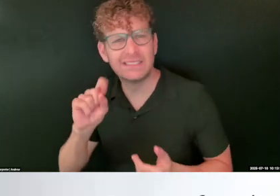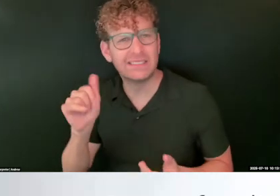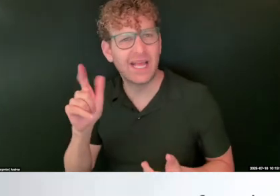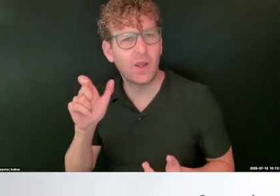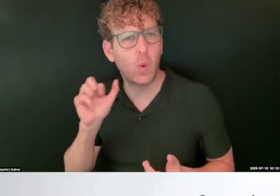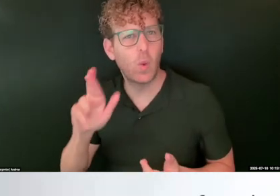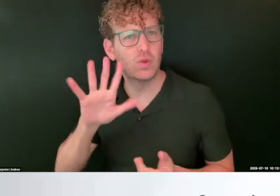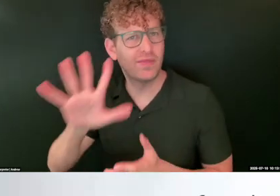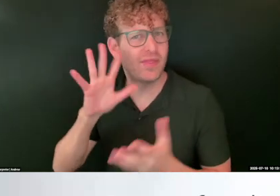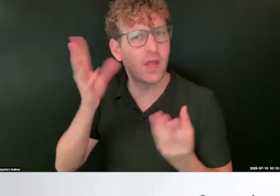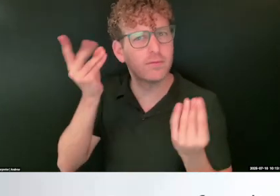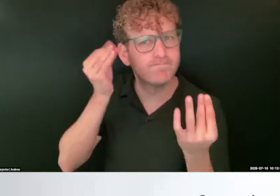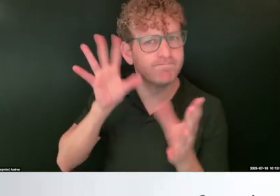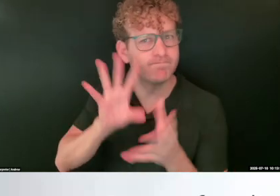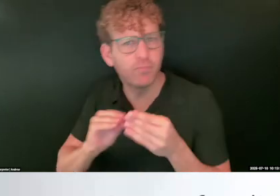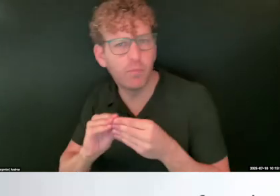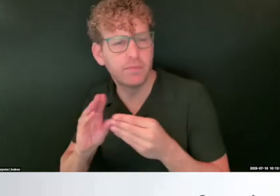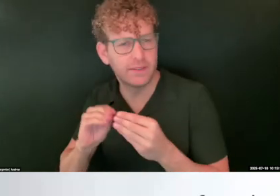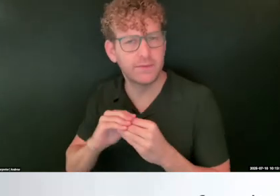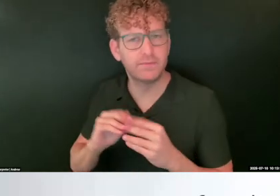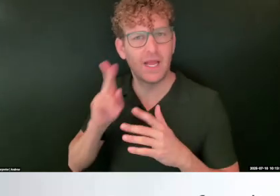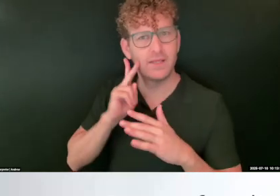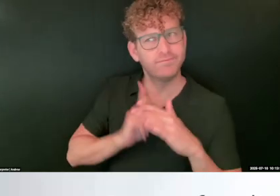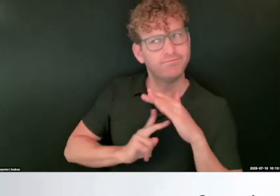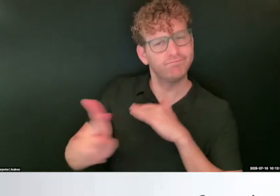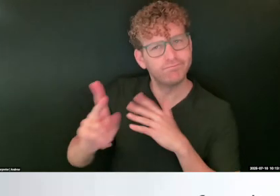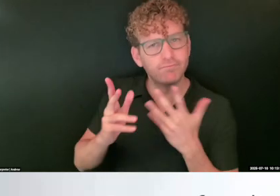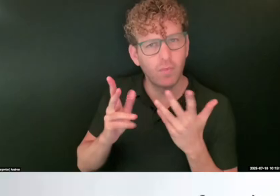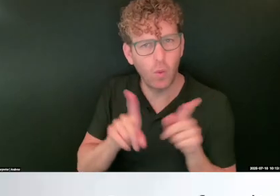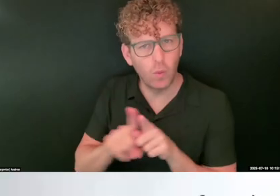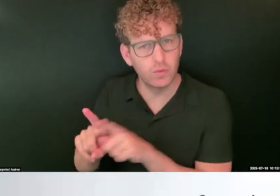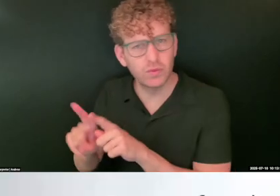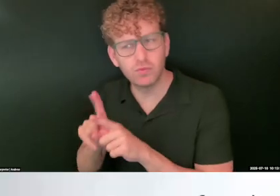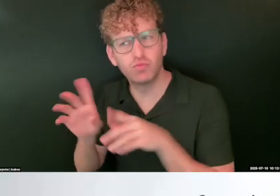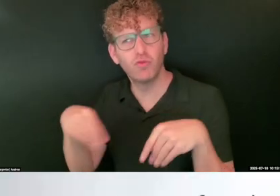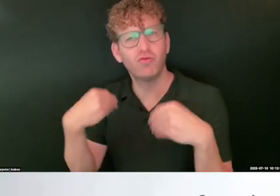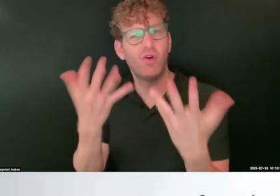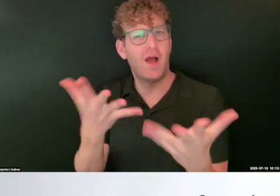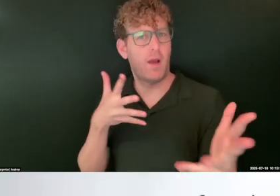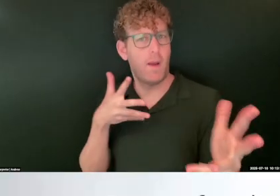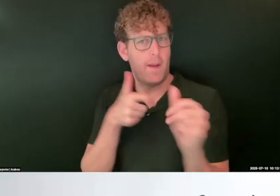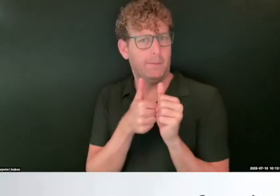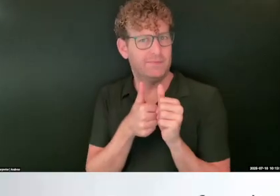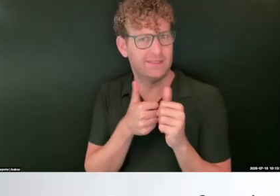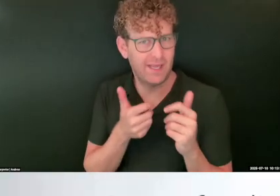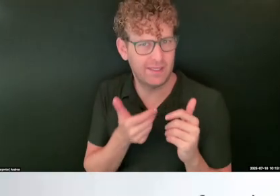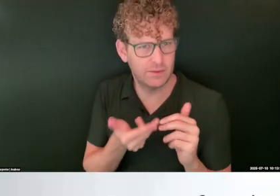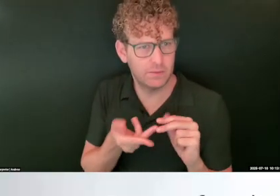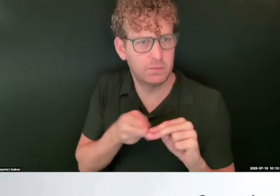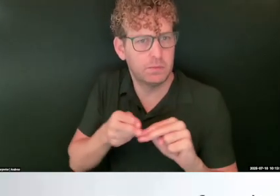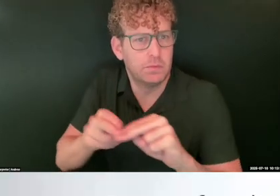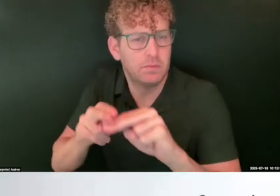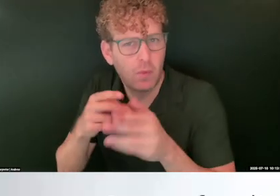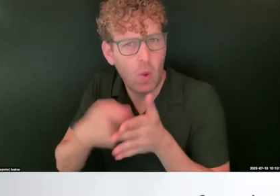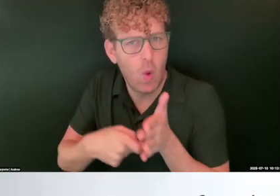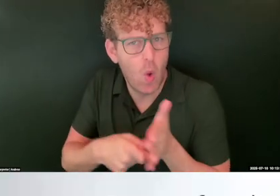We will also provide updates on the incremental costs of plug-in electric vehicles and new and used ZEV